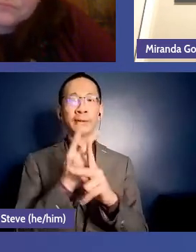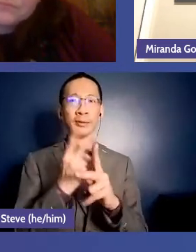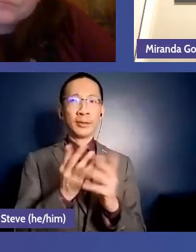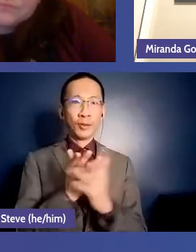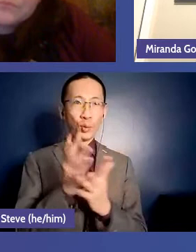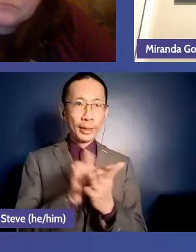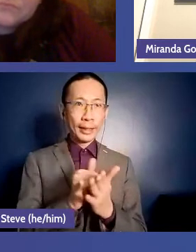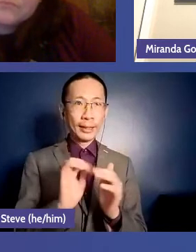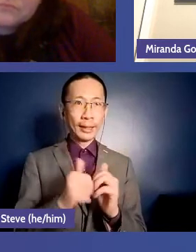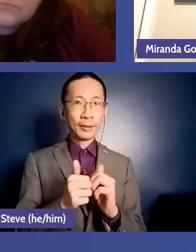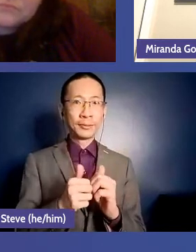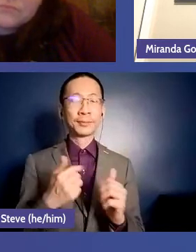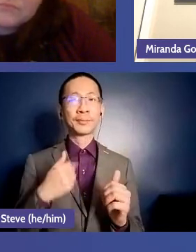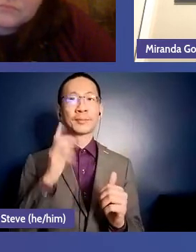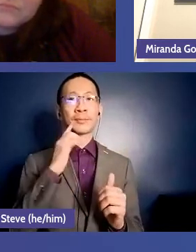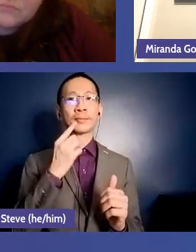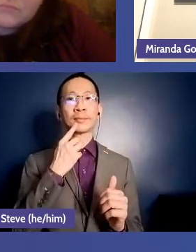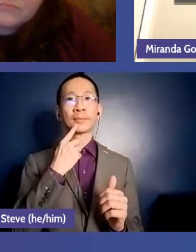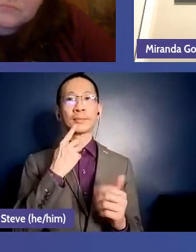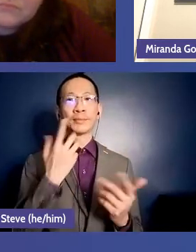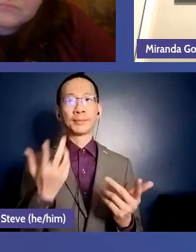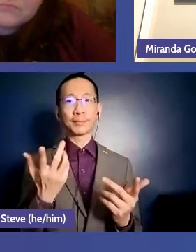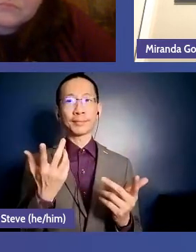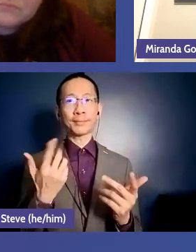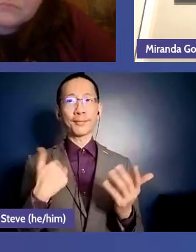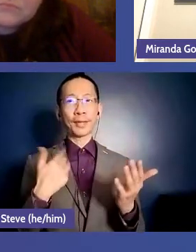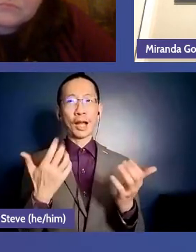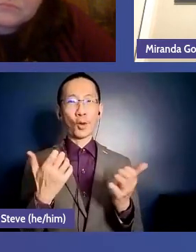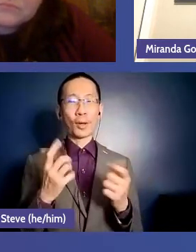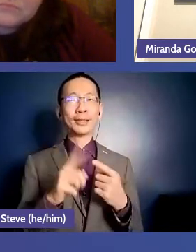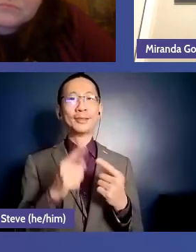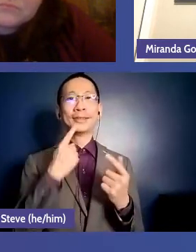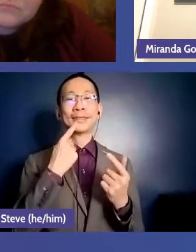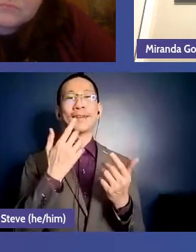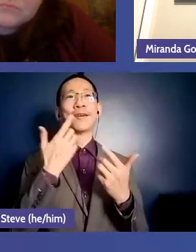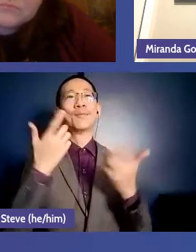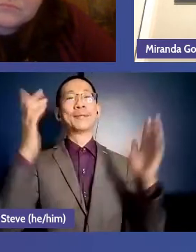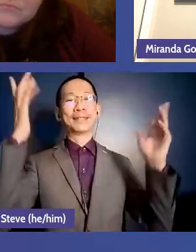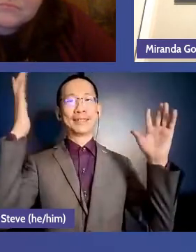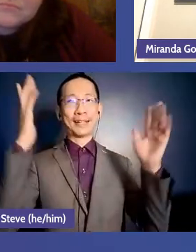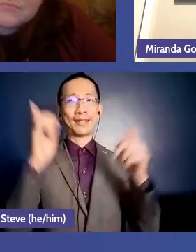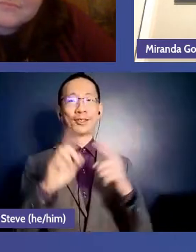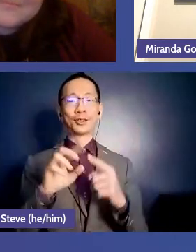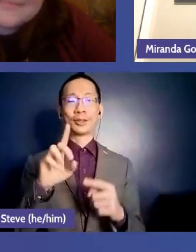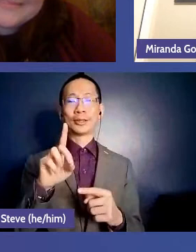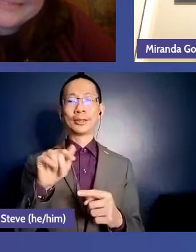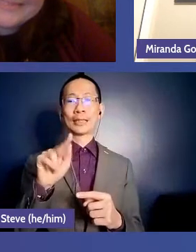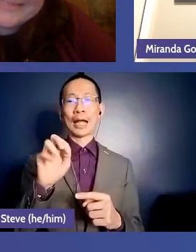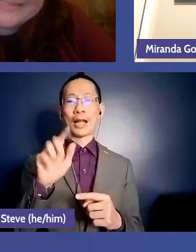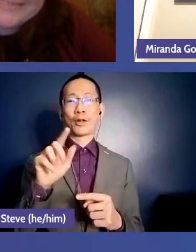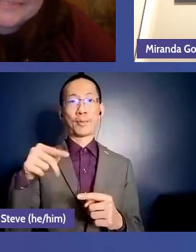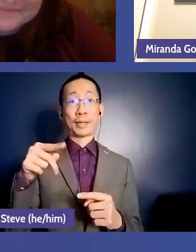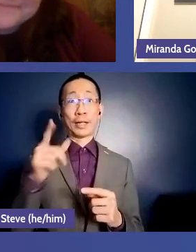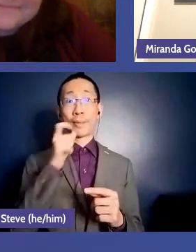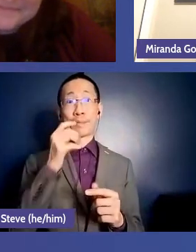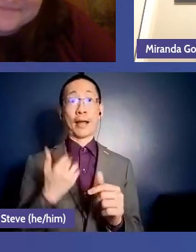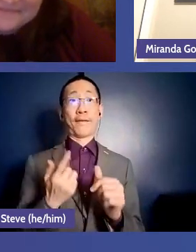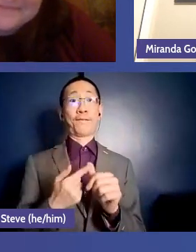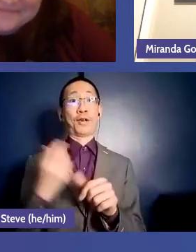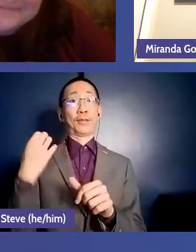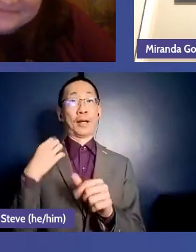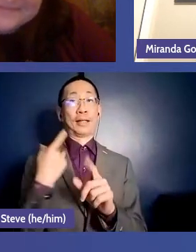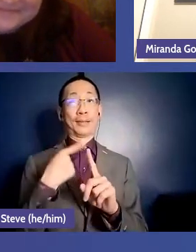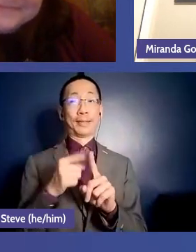I'll say, you know, I want to give a big shout out to Daniel Pruxarnical, who was actually my first boss and